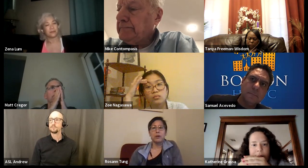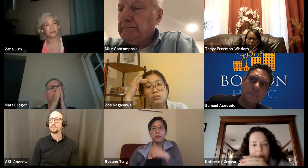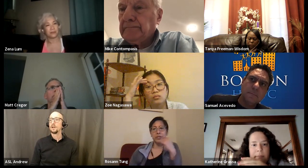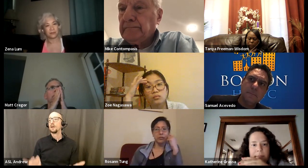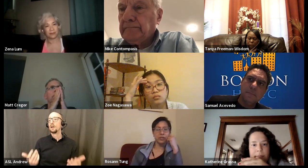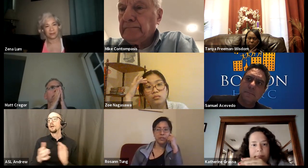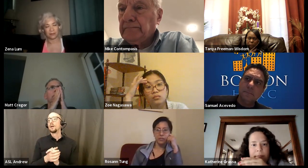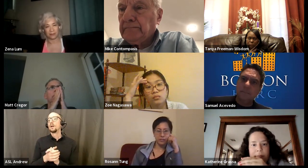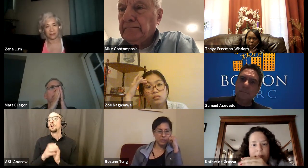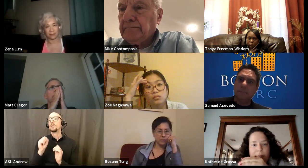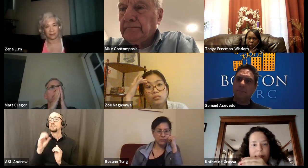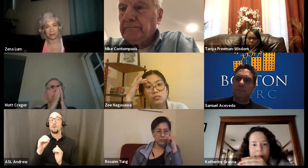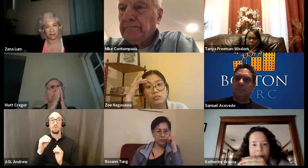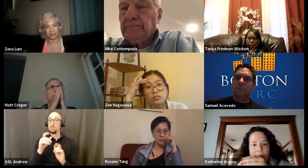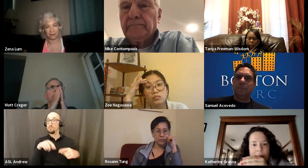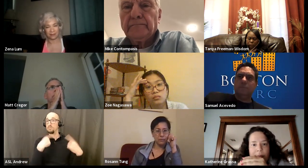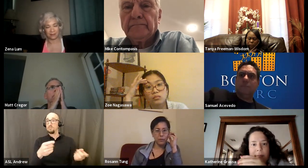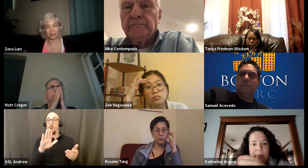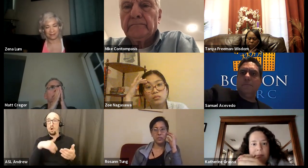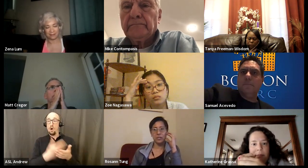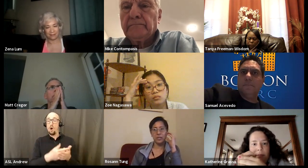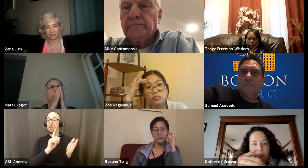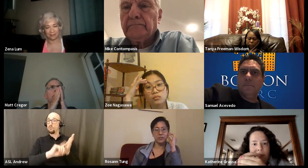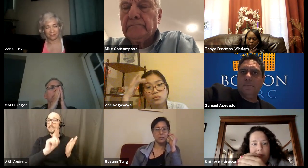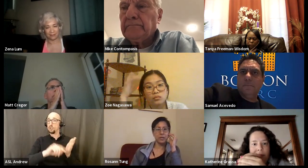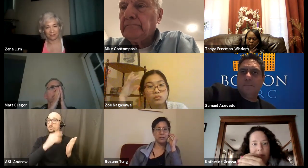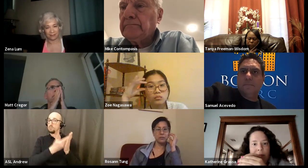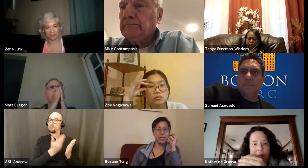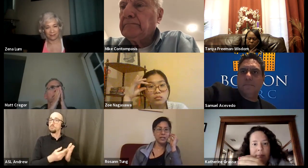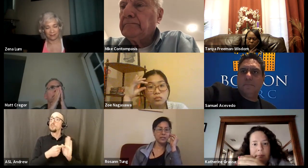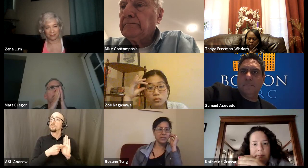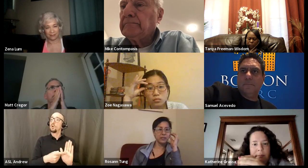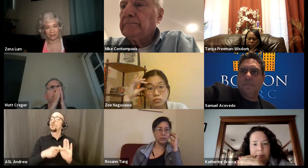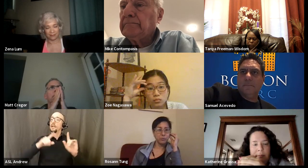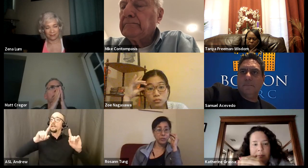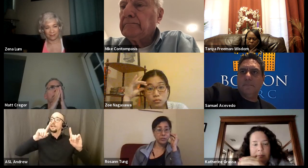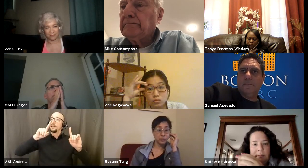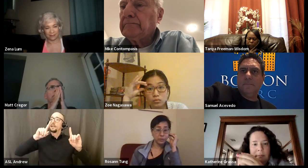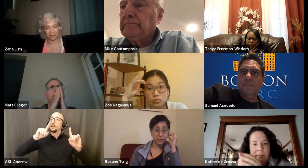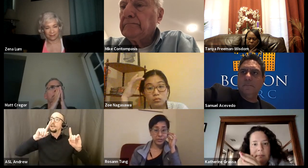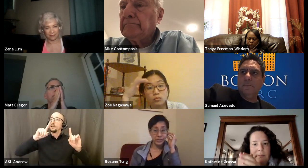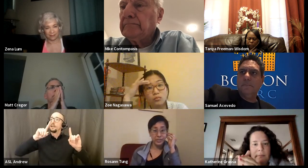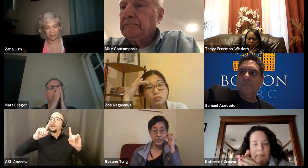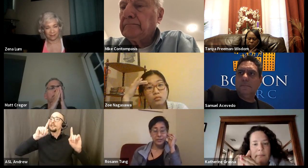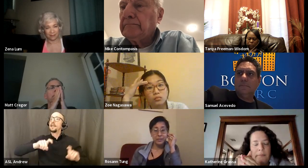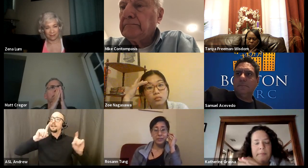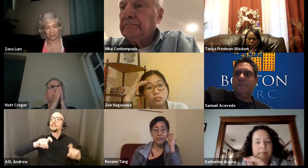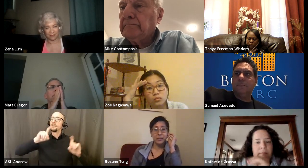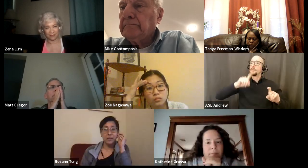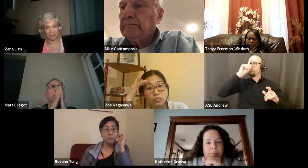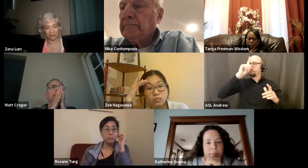So all research evidence confirms that tests cement the reality that there are winners and losers.